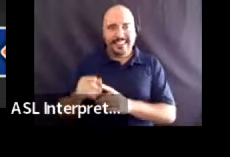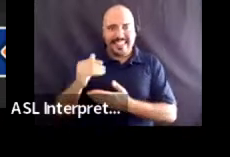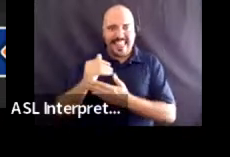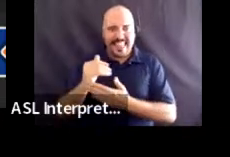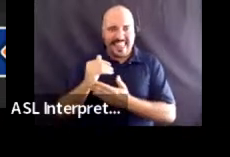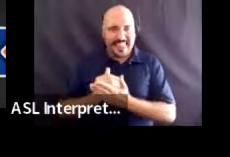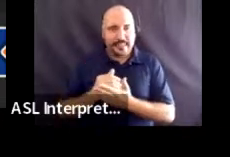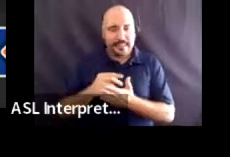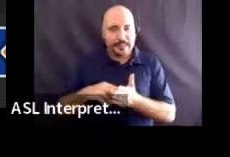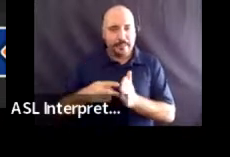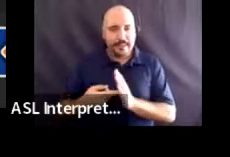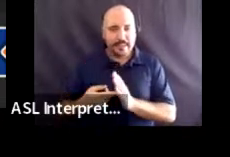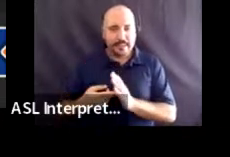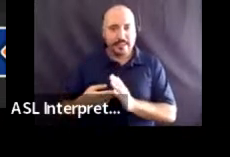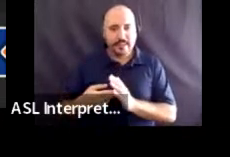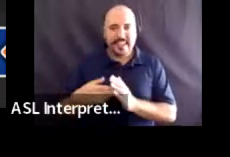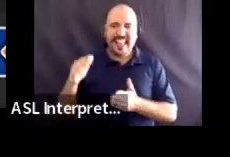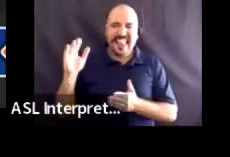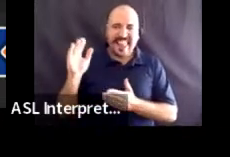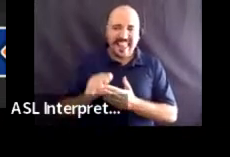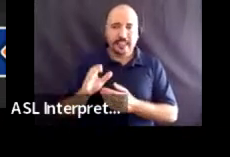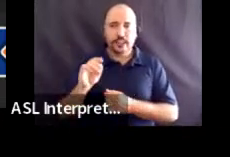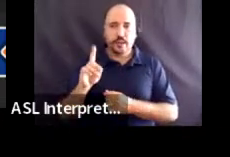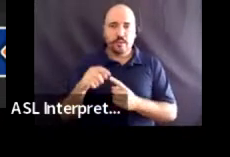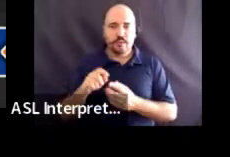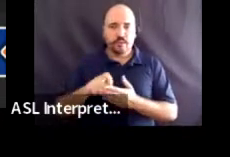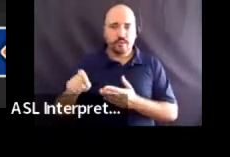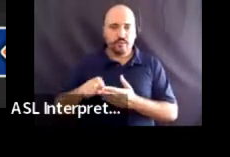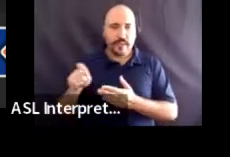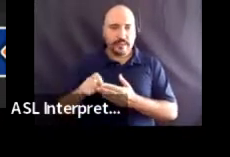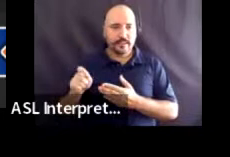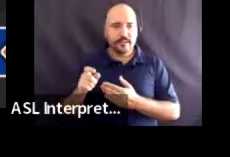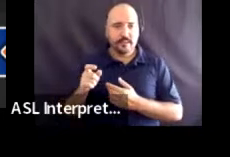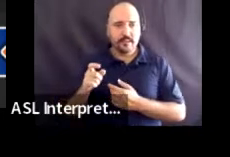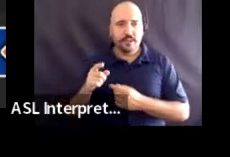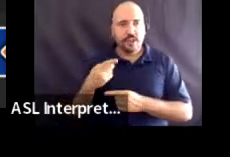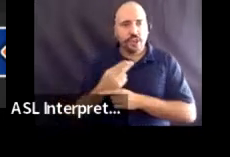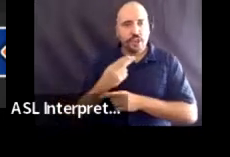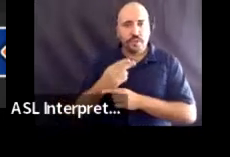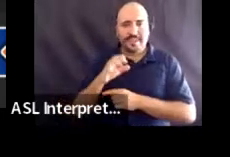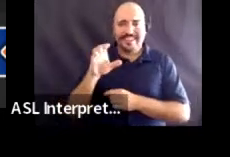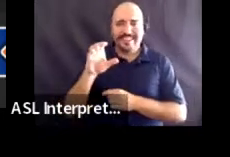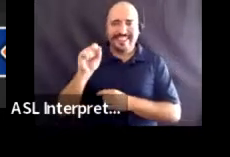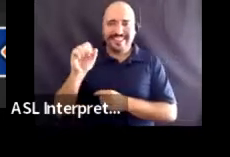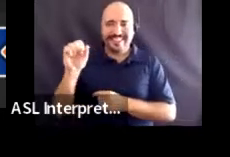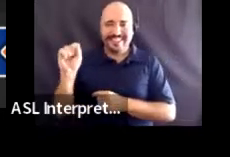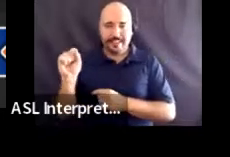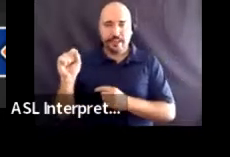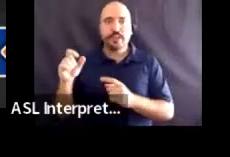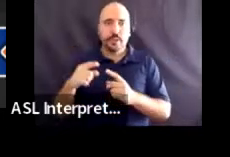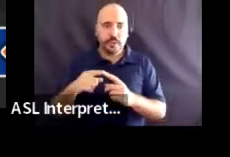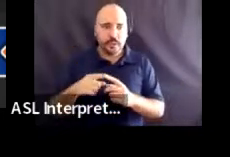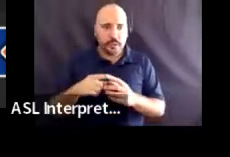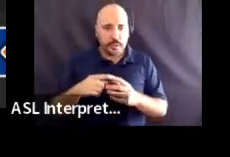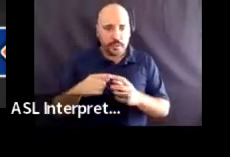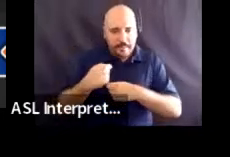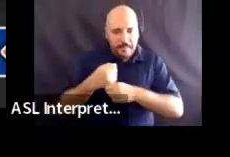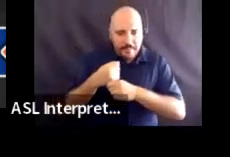that there was just less code to write. It was just simply using CSS to render the